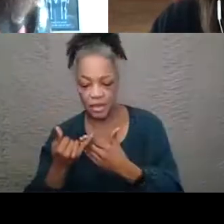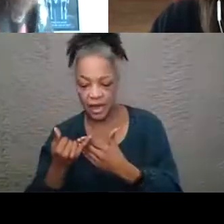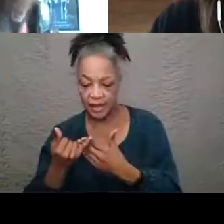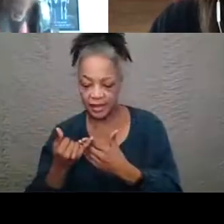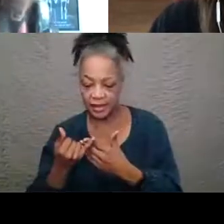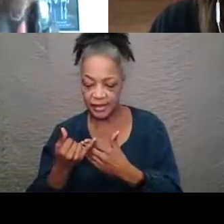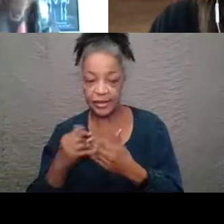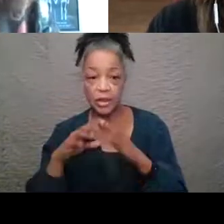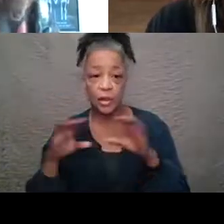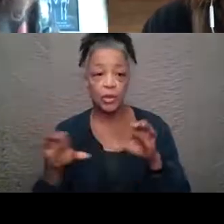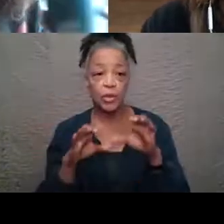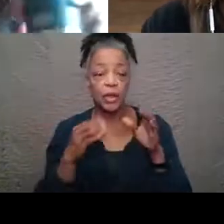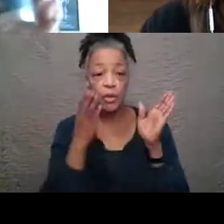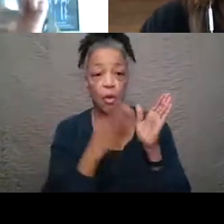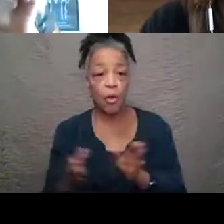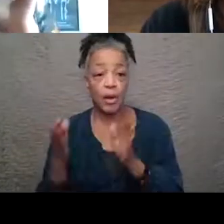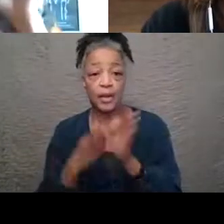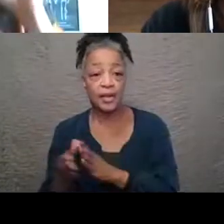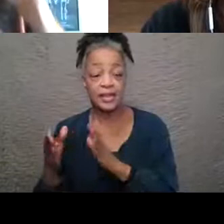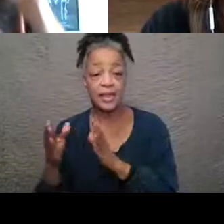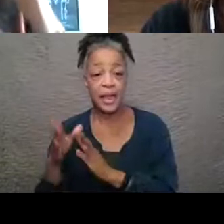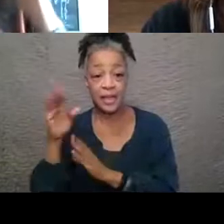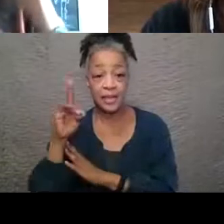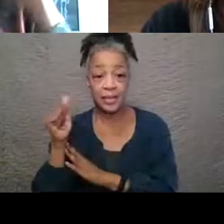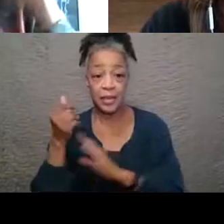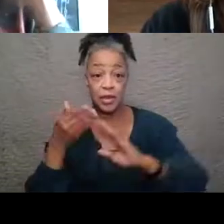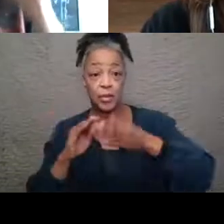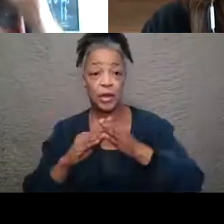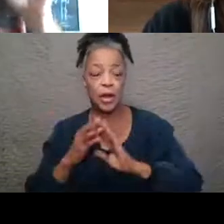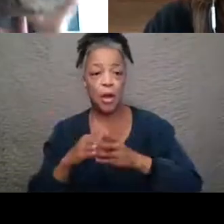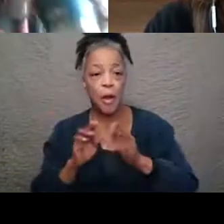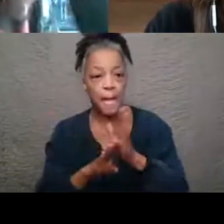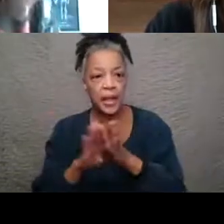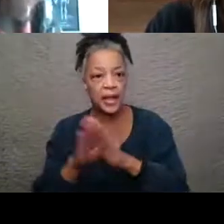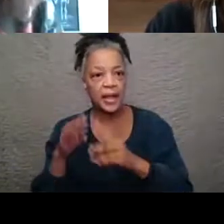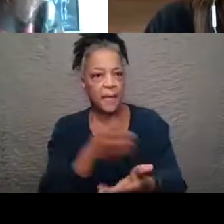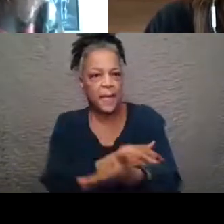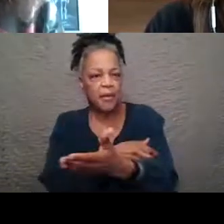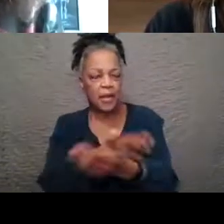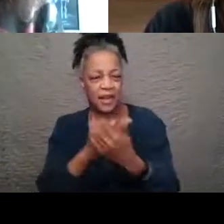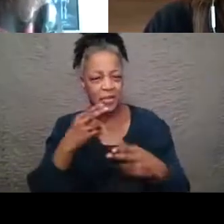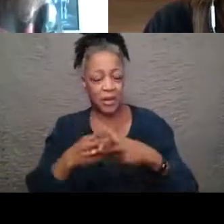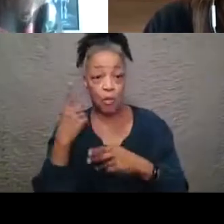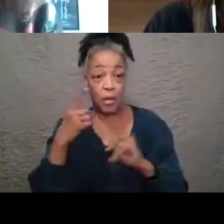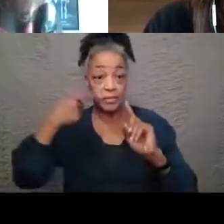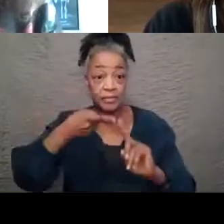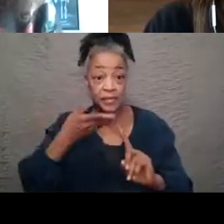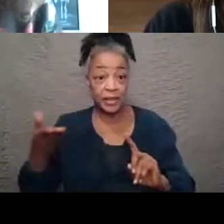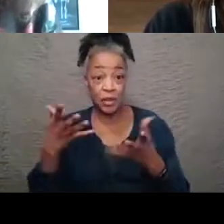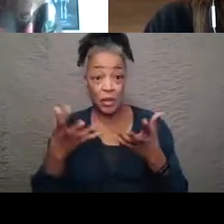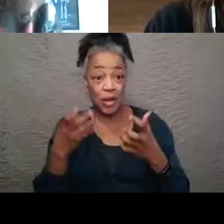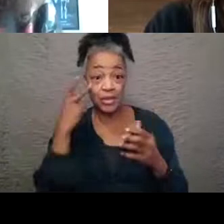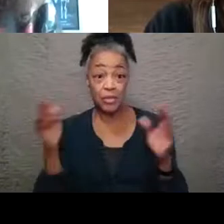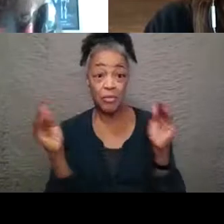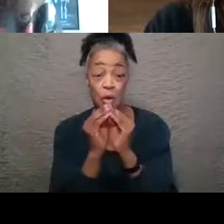that are doing organizing in disability communities that are building power. Like, can you name one specific thing that you want to see more